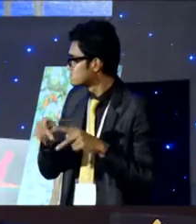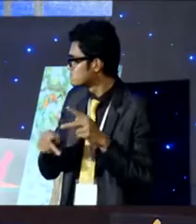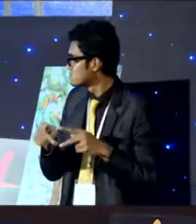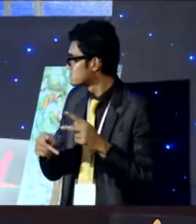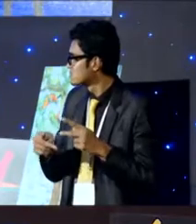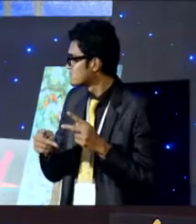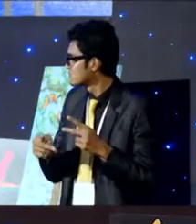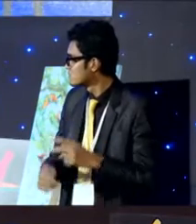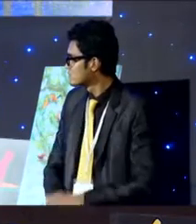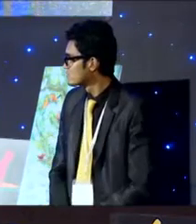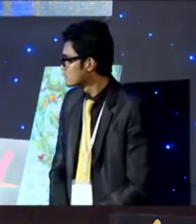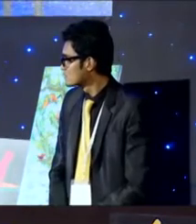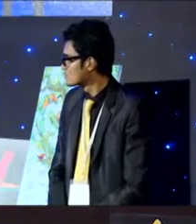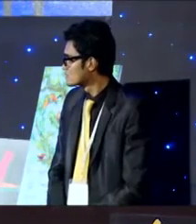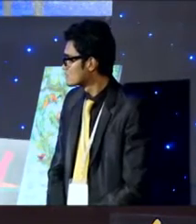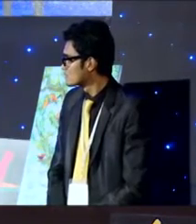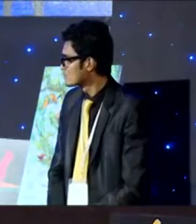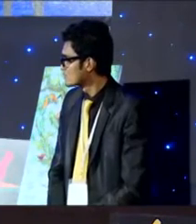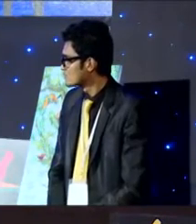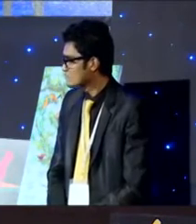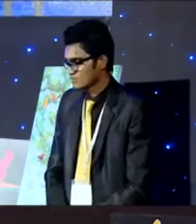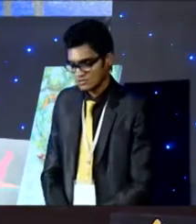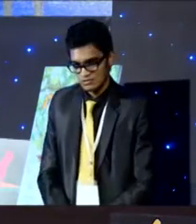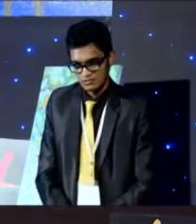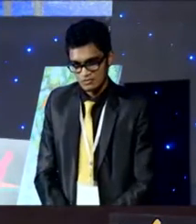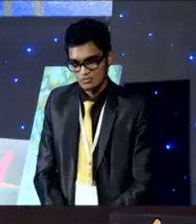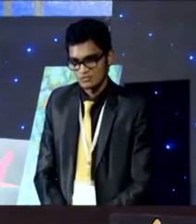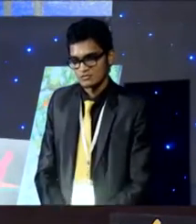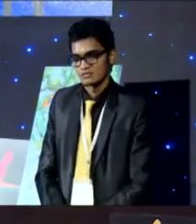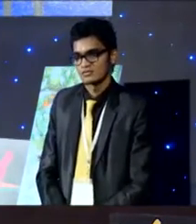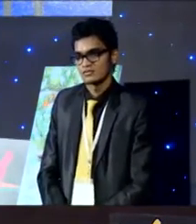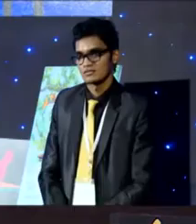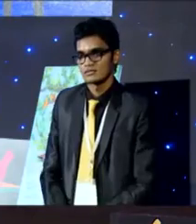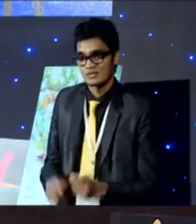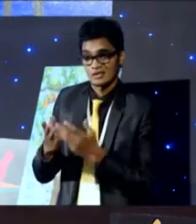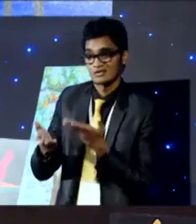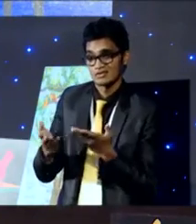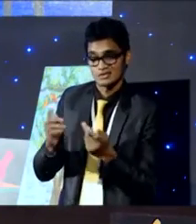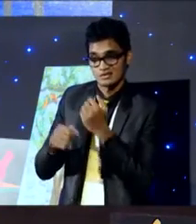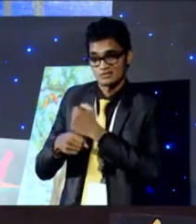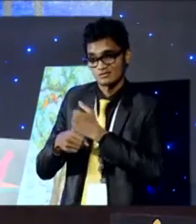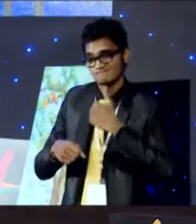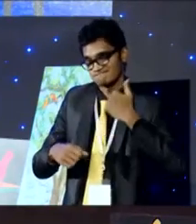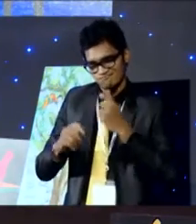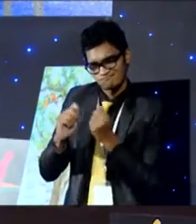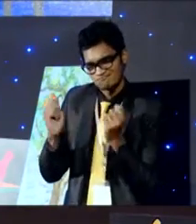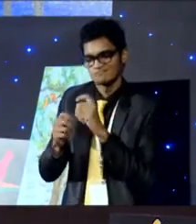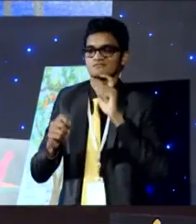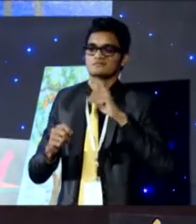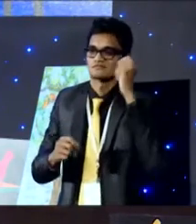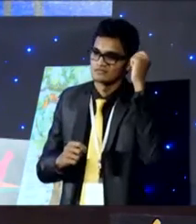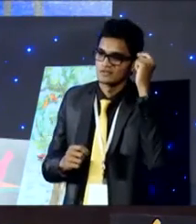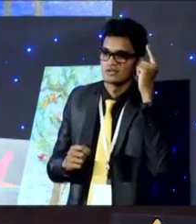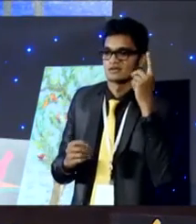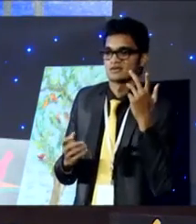want to give it to somebody because they need to give one ministership to that individual. That should change. And one of the things which we did when this present government came